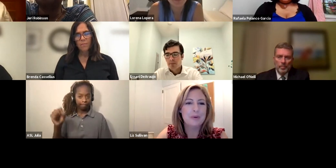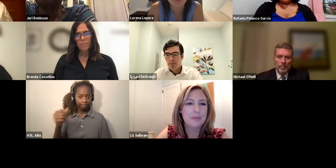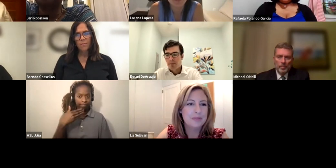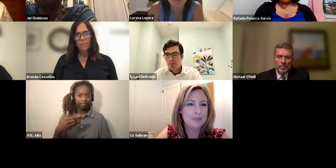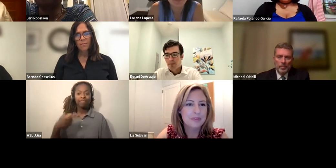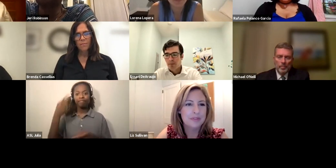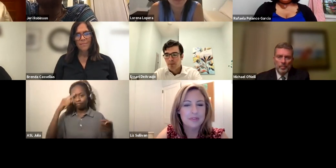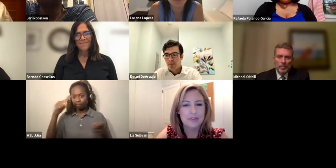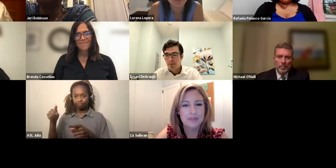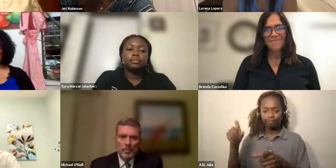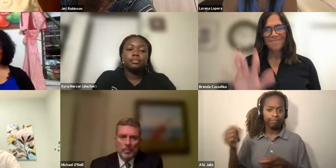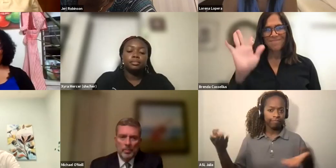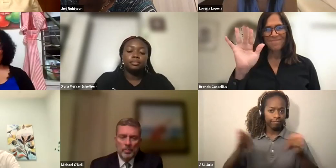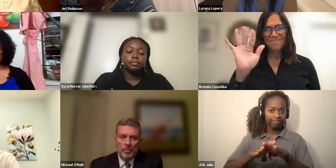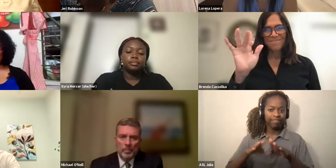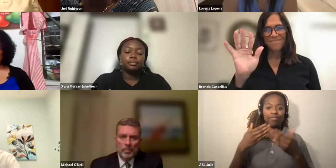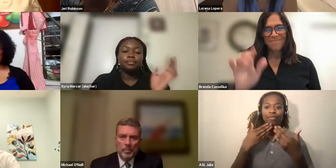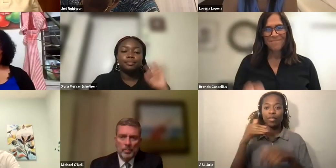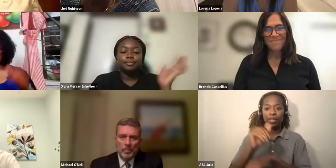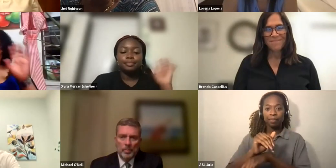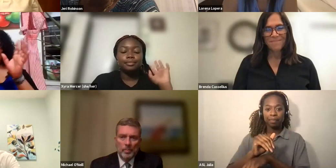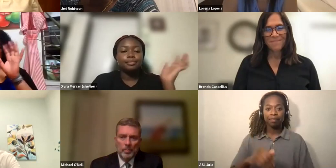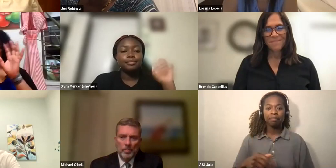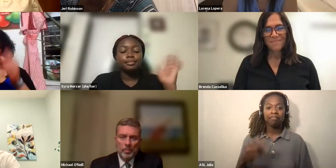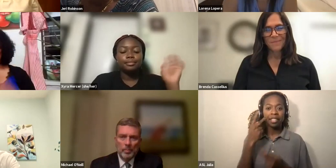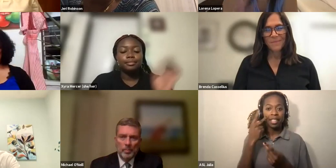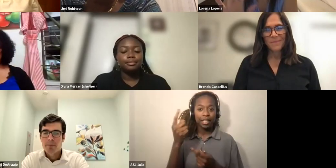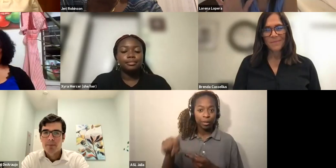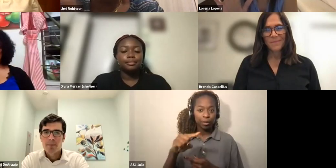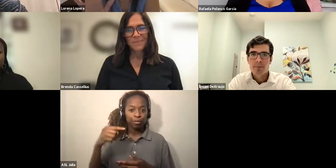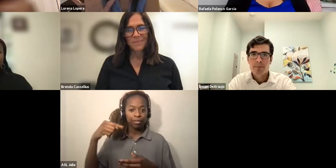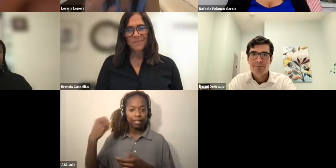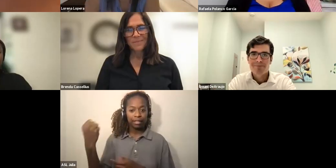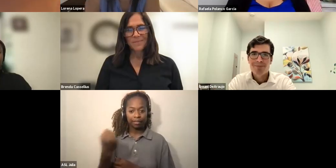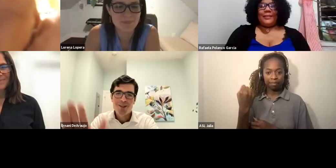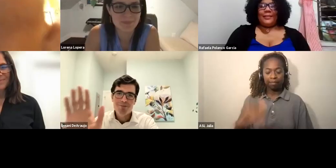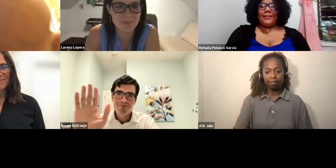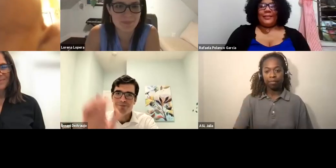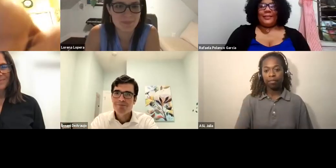thank you thank you good night and look forward to seeing you all on saturday